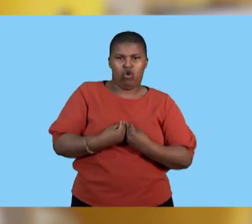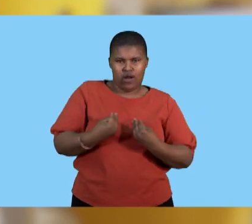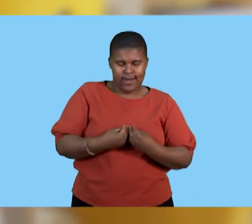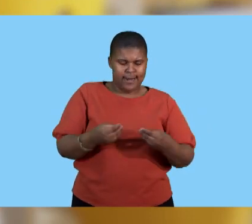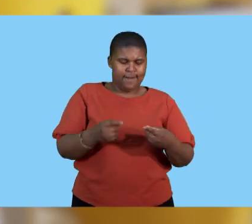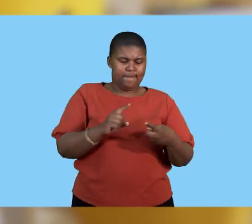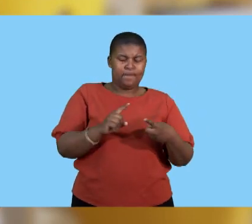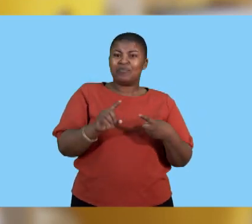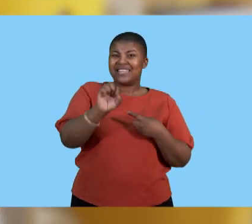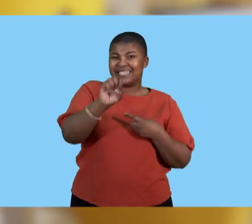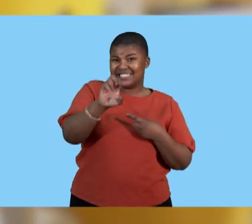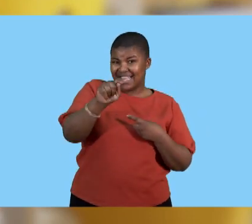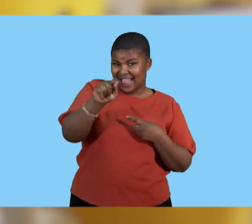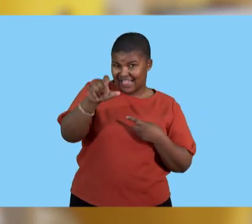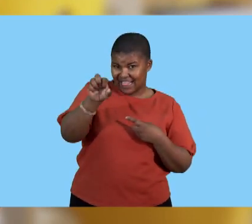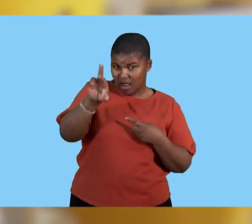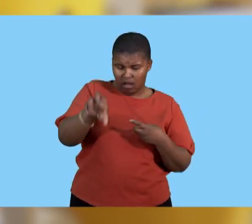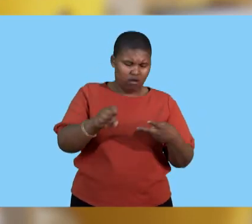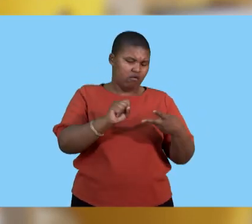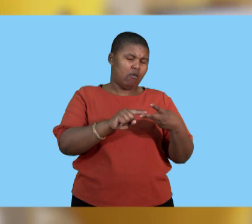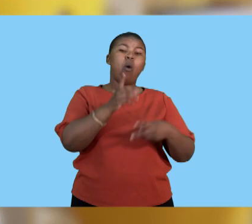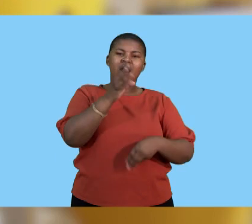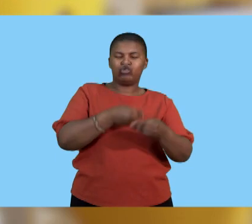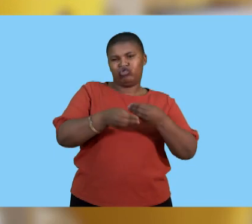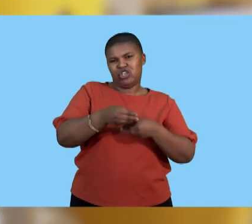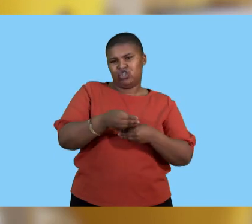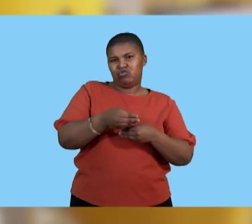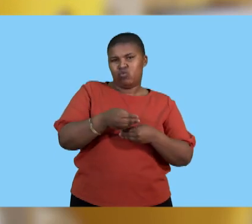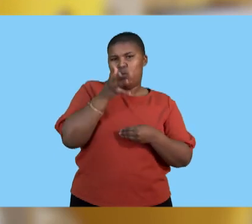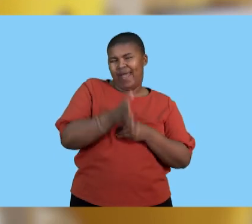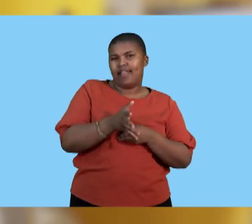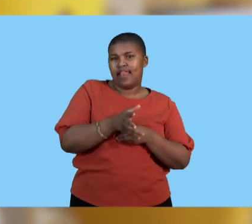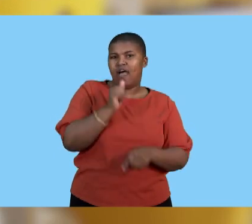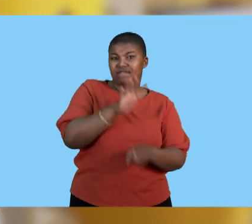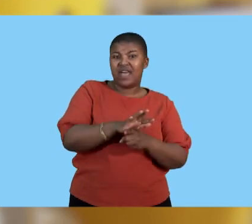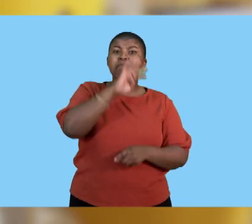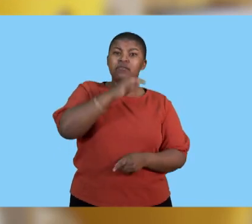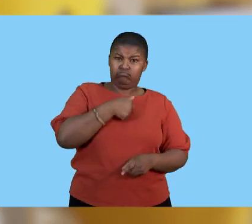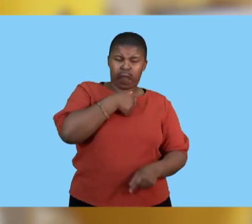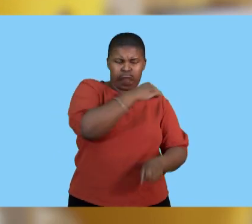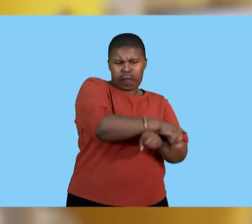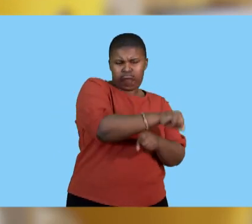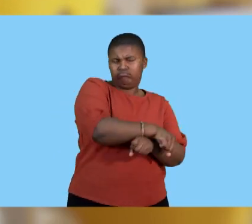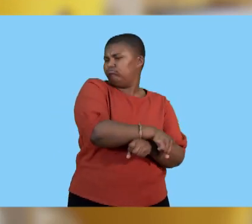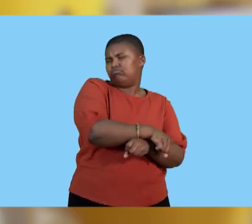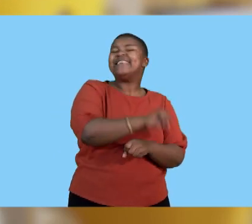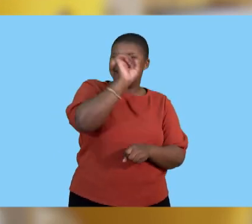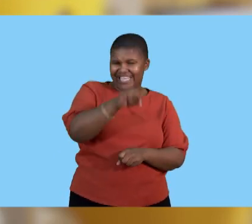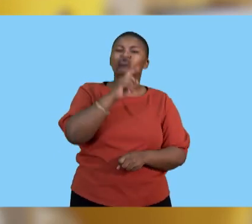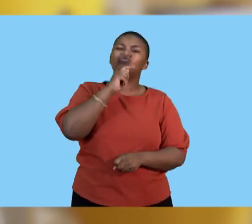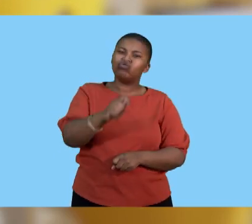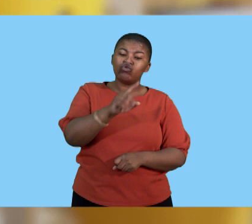surplus and trading stock deficit. So we don't ignore it because drawings don't